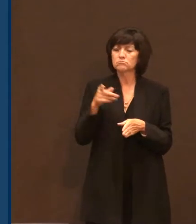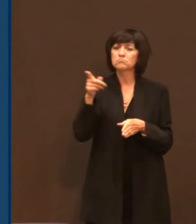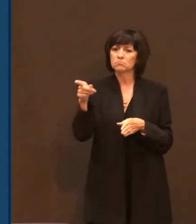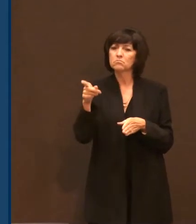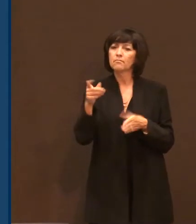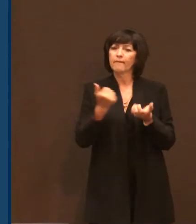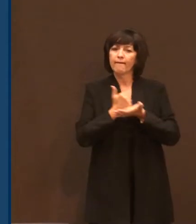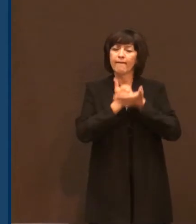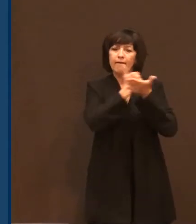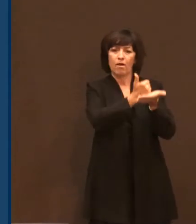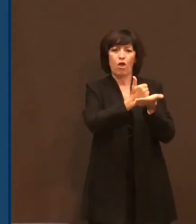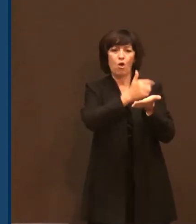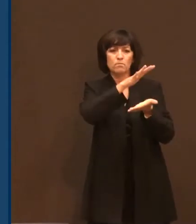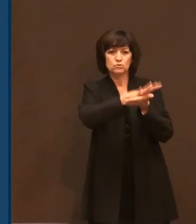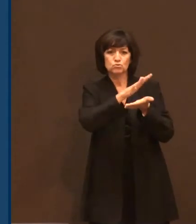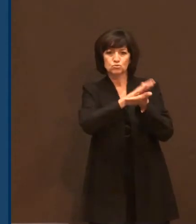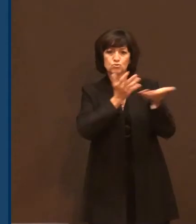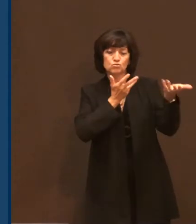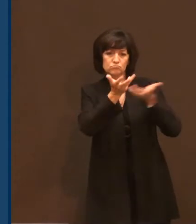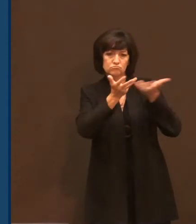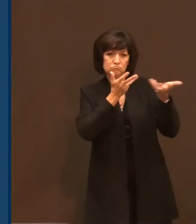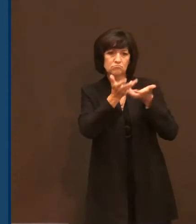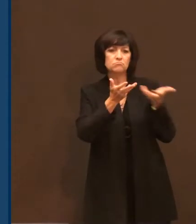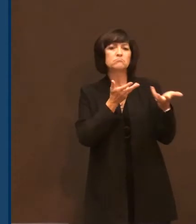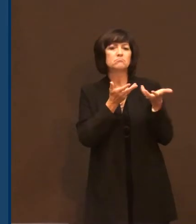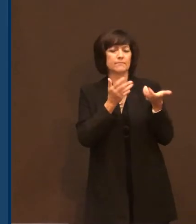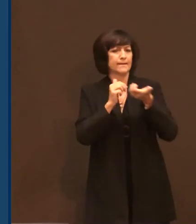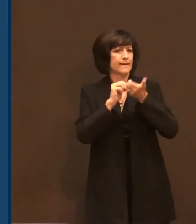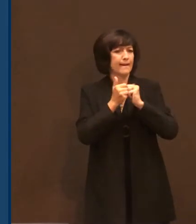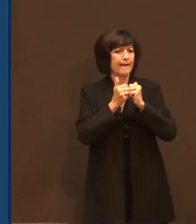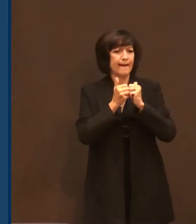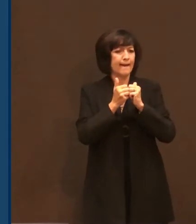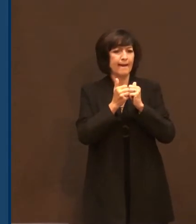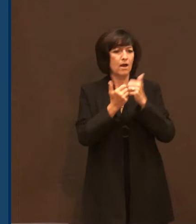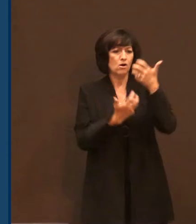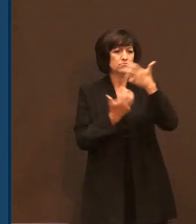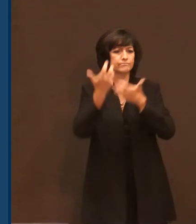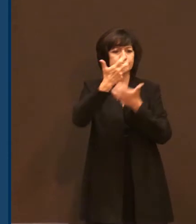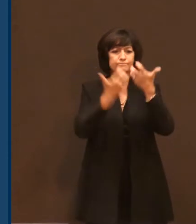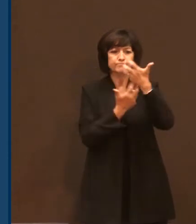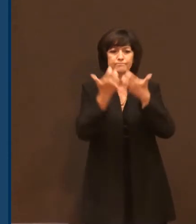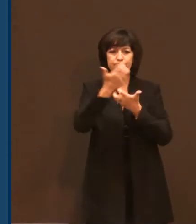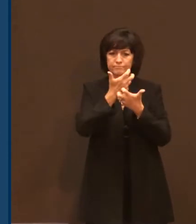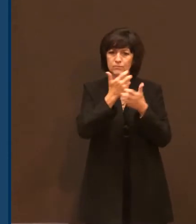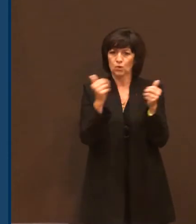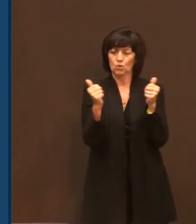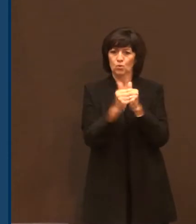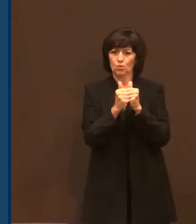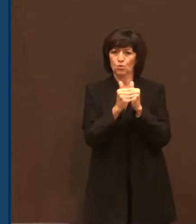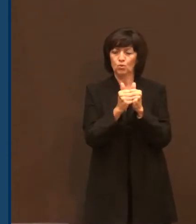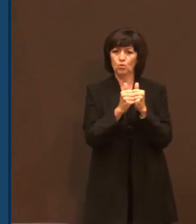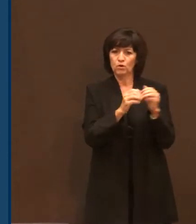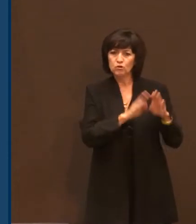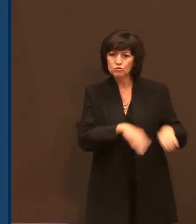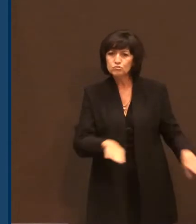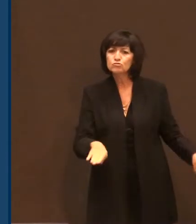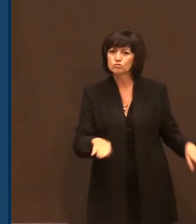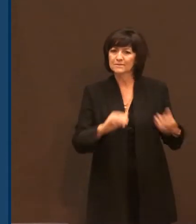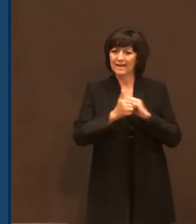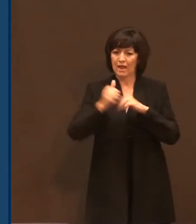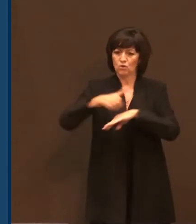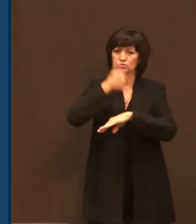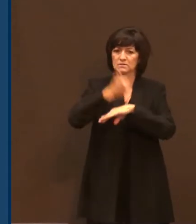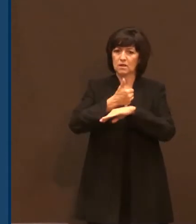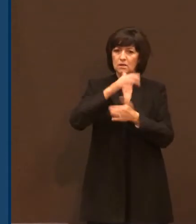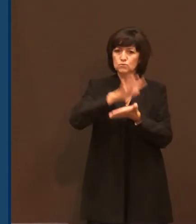to advise them on some of these decisions that really go around operational logistics, how to set up school desks, how to